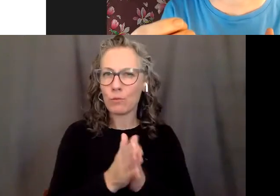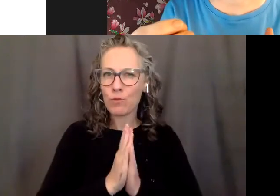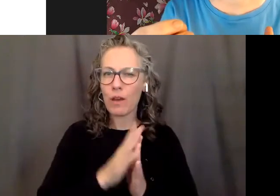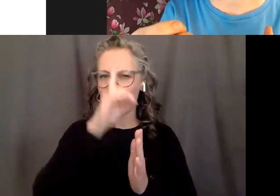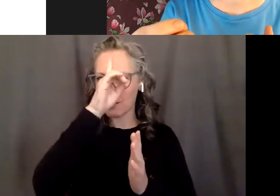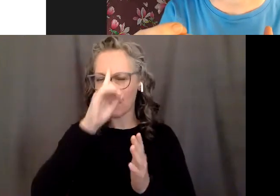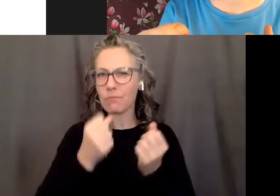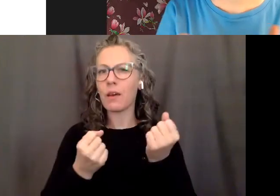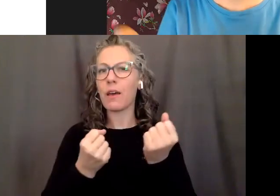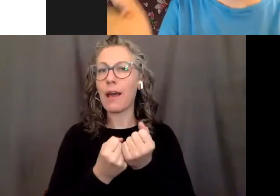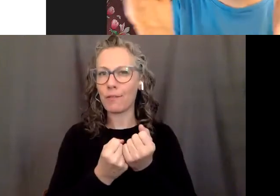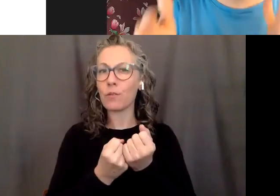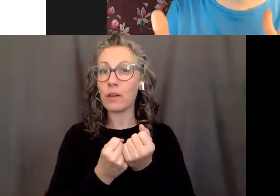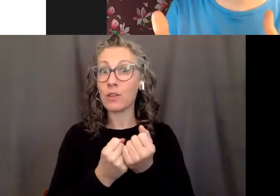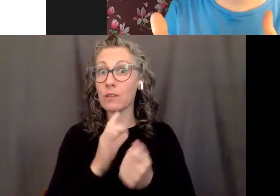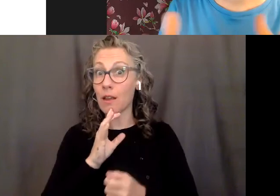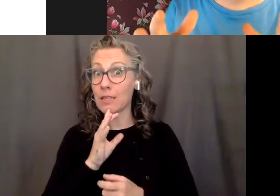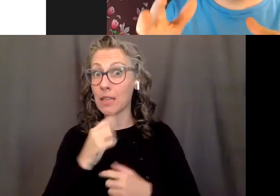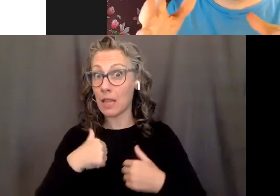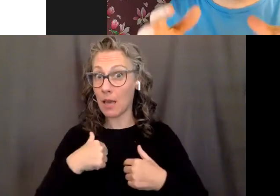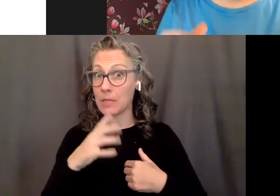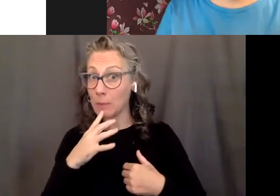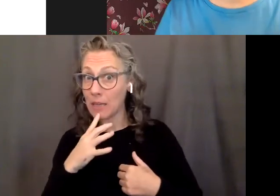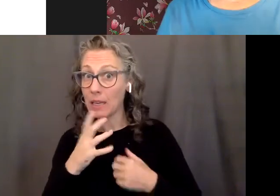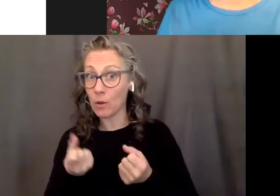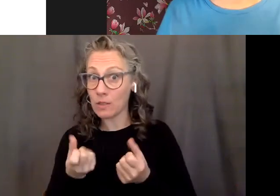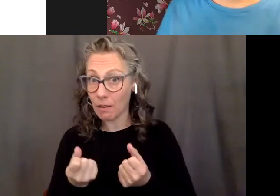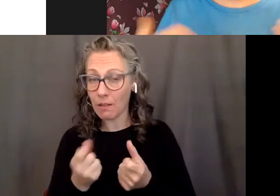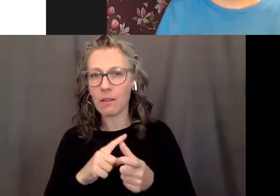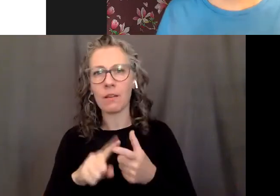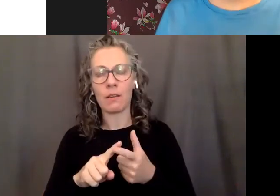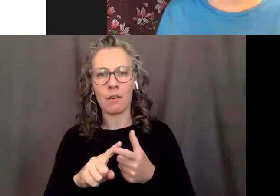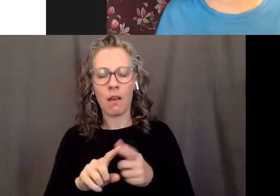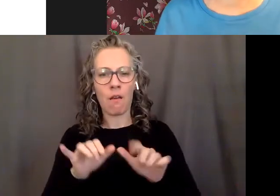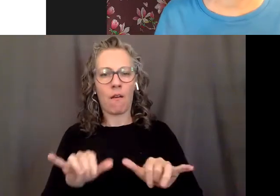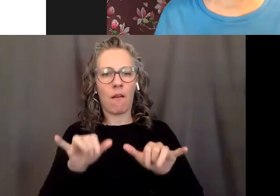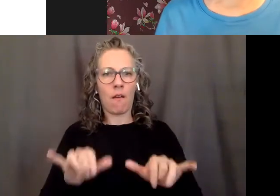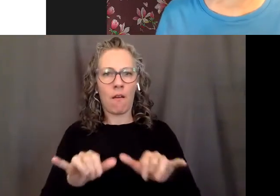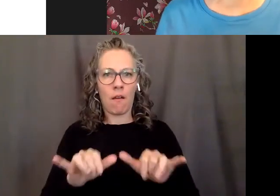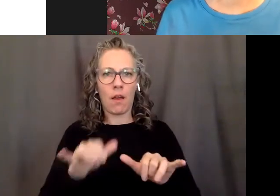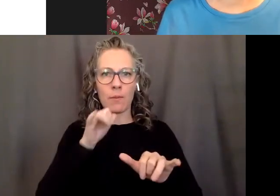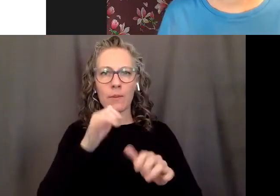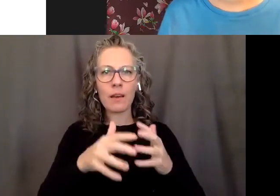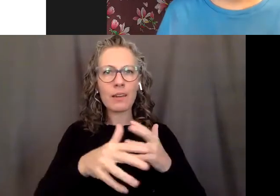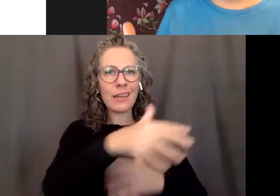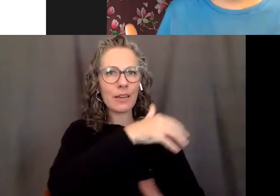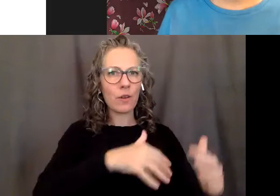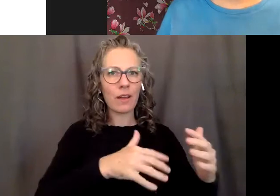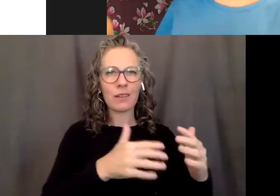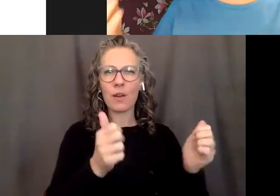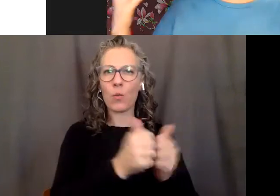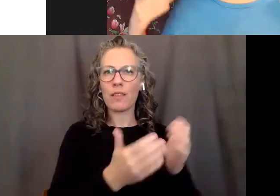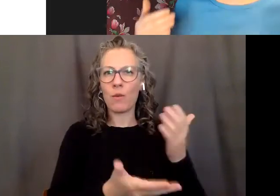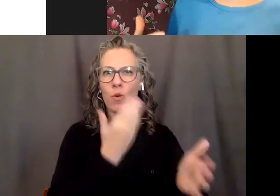my mouth, then suddenly, rather than interacting with what presents itself, we